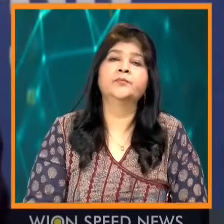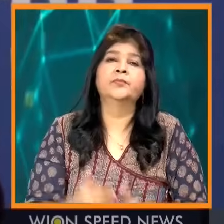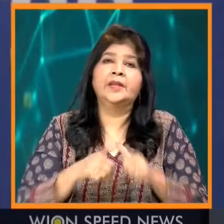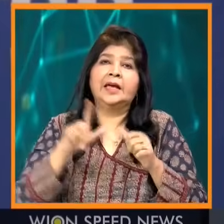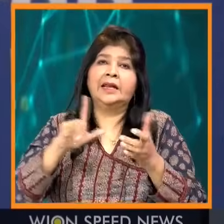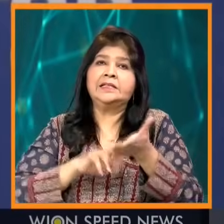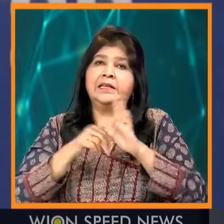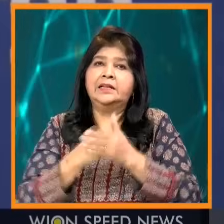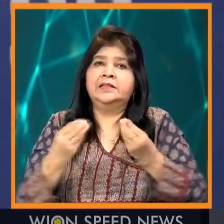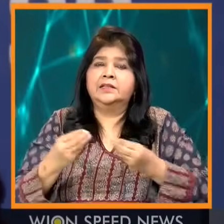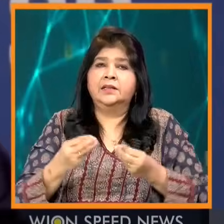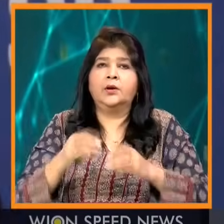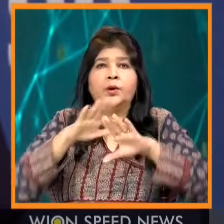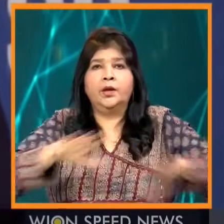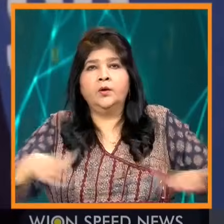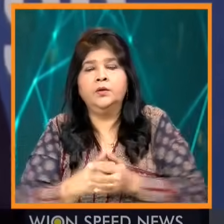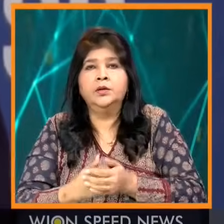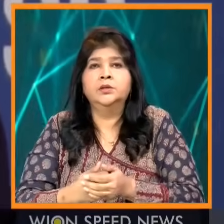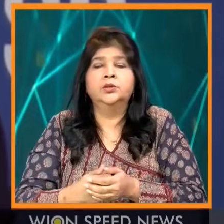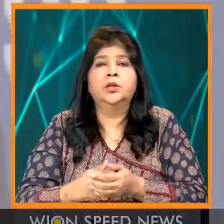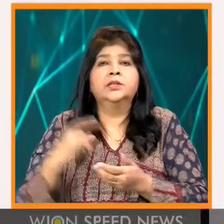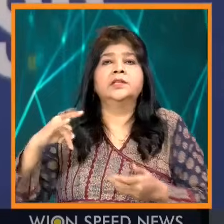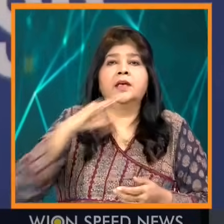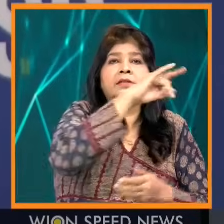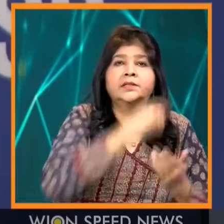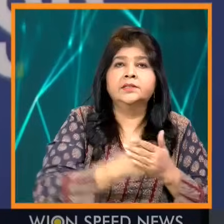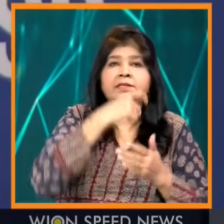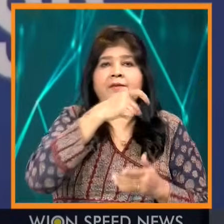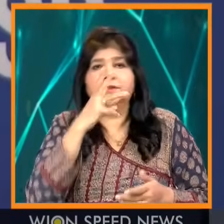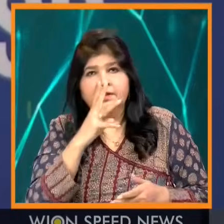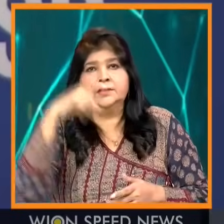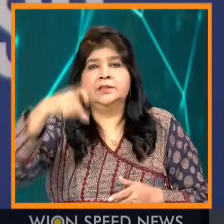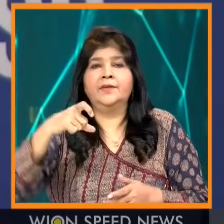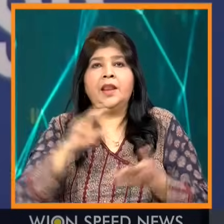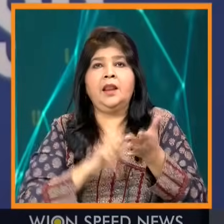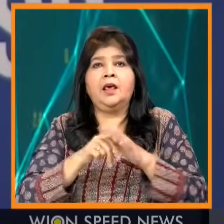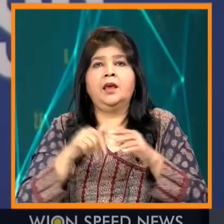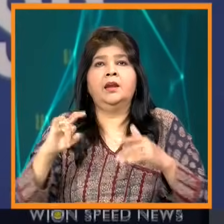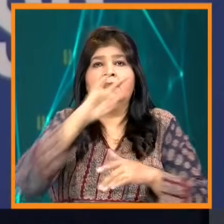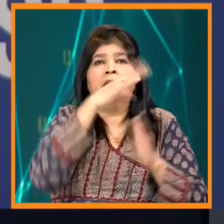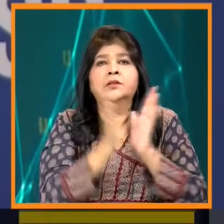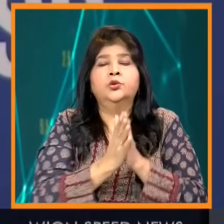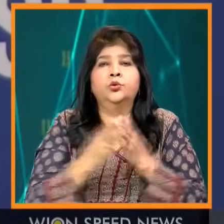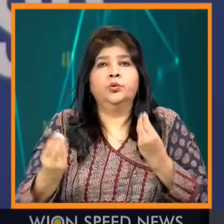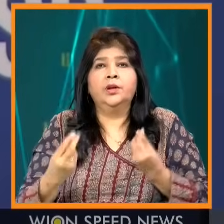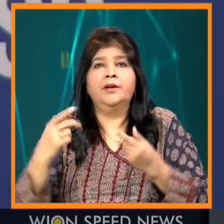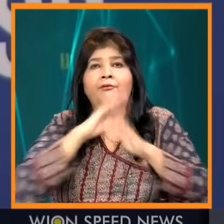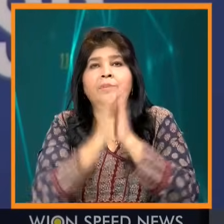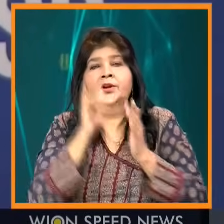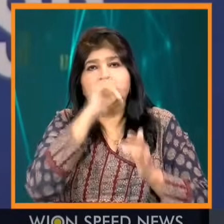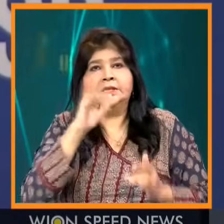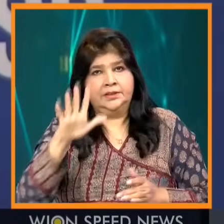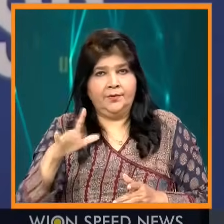Alaska Airlines is temporarily grounding all its Boeing 737-9 aircrafts, and this means a total fleet of 65